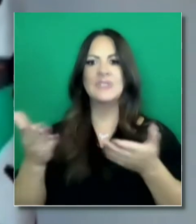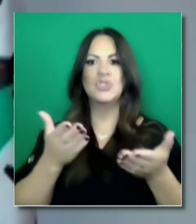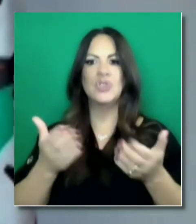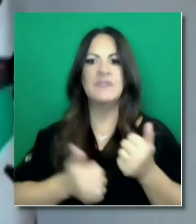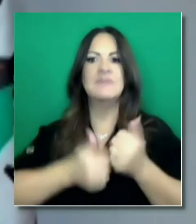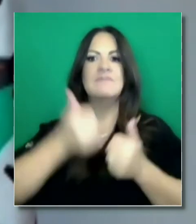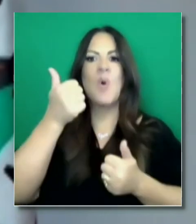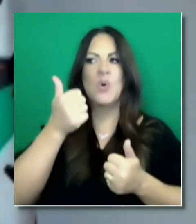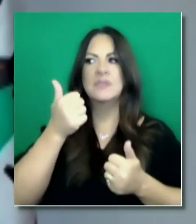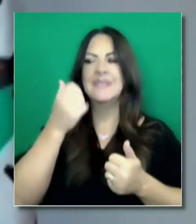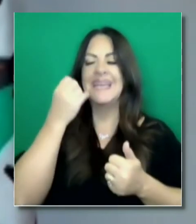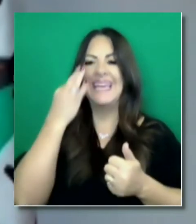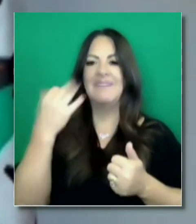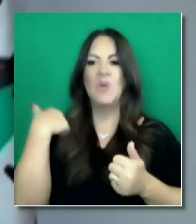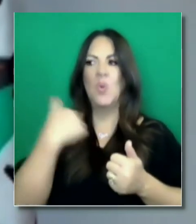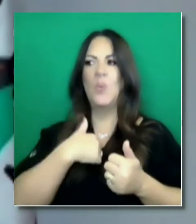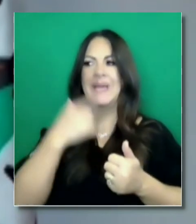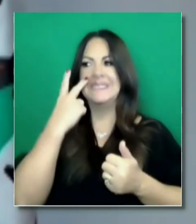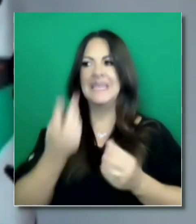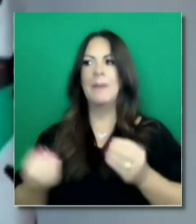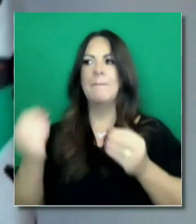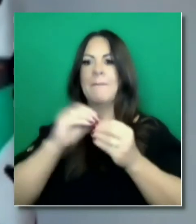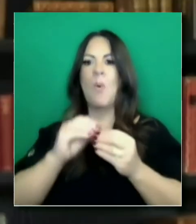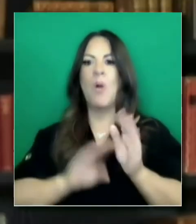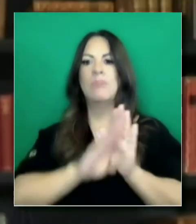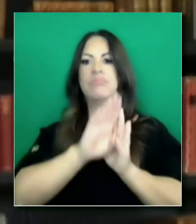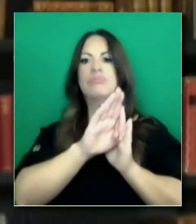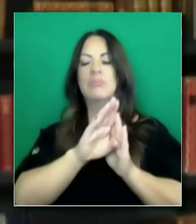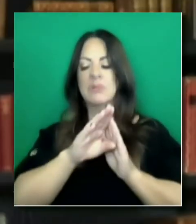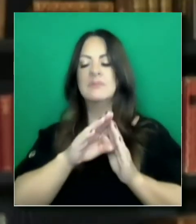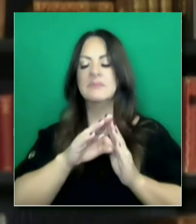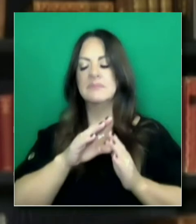as we anticipated. Thanks, Doctor.